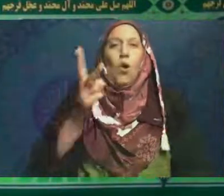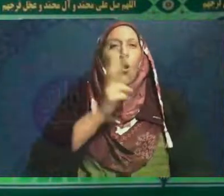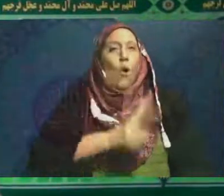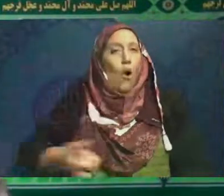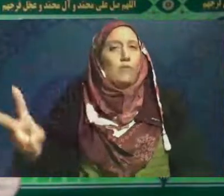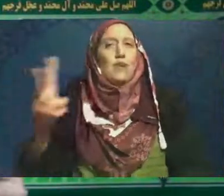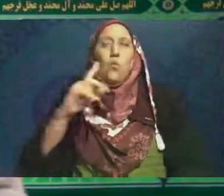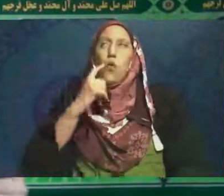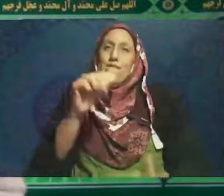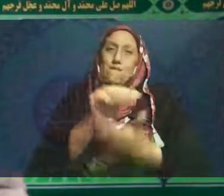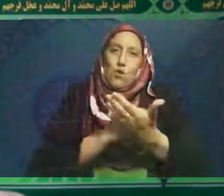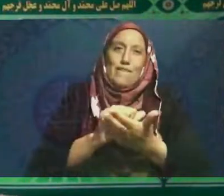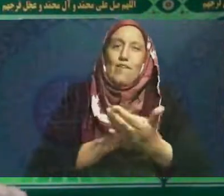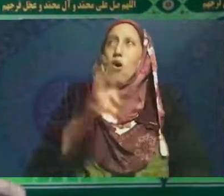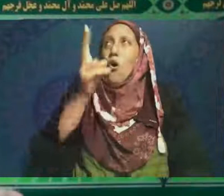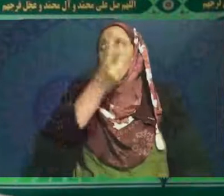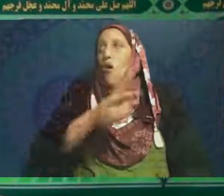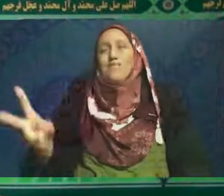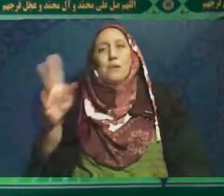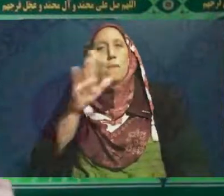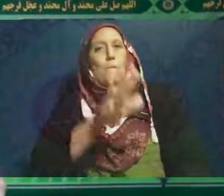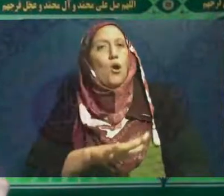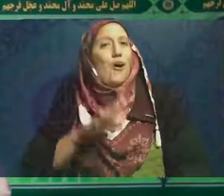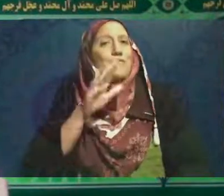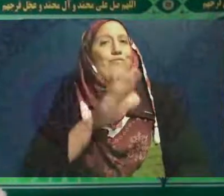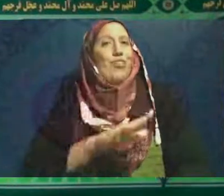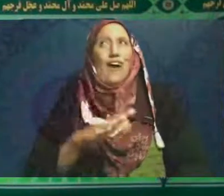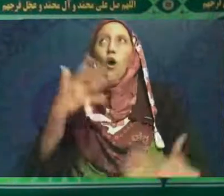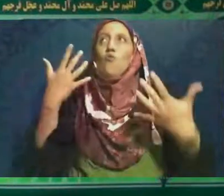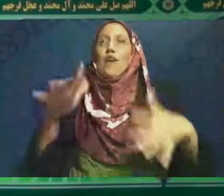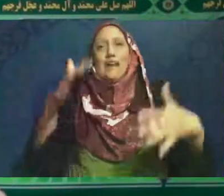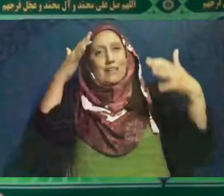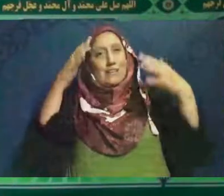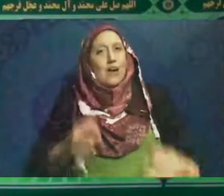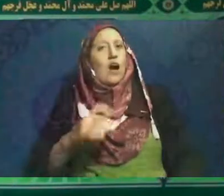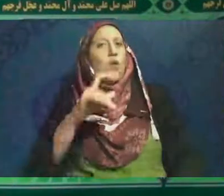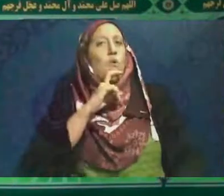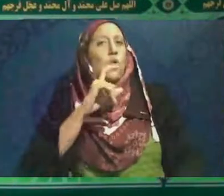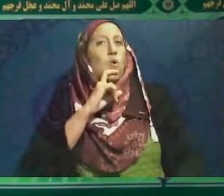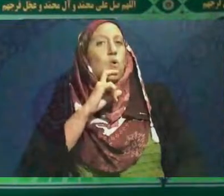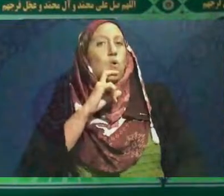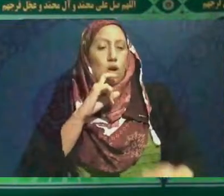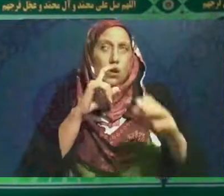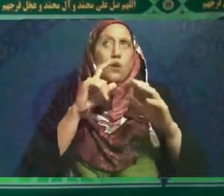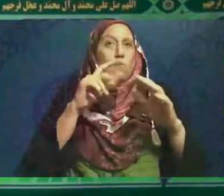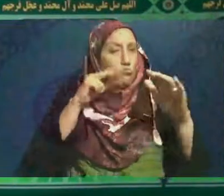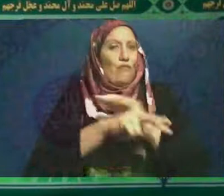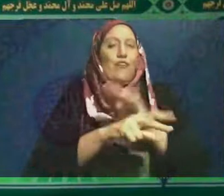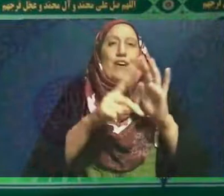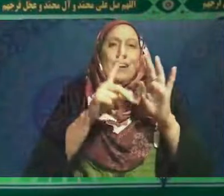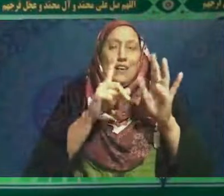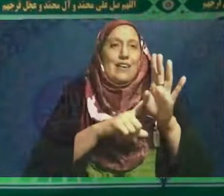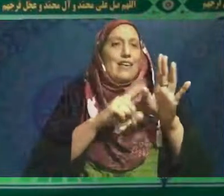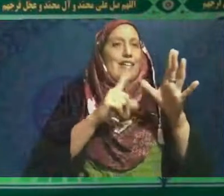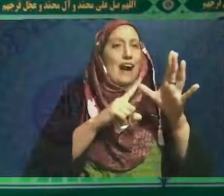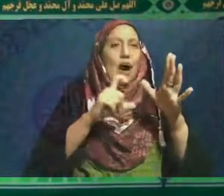had appointed at that time Jacob, Prophet Yaqub, as an intercessor, legitimate intercessor. No